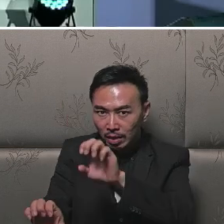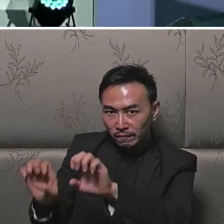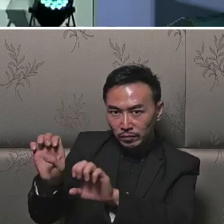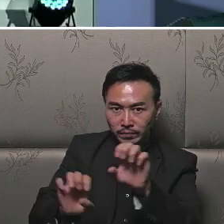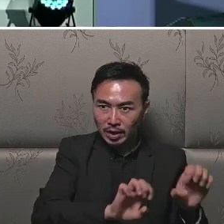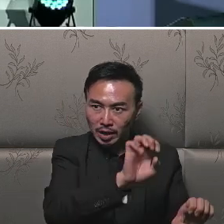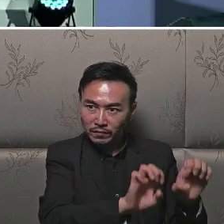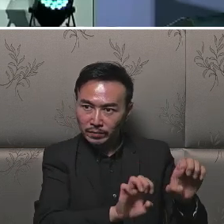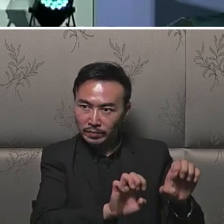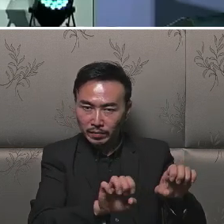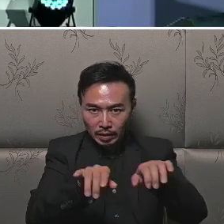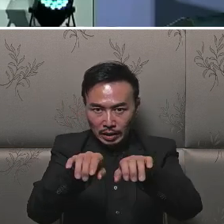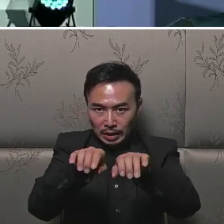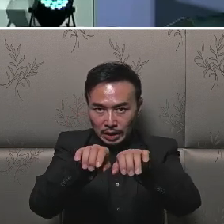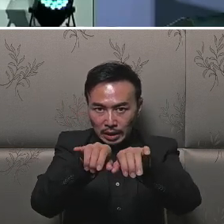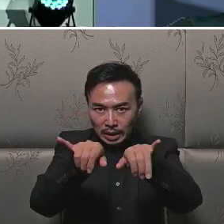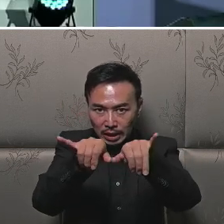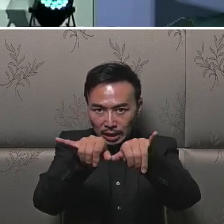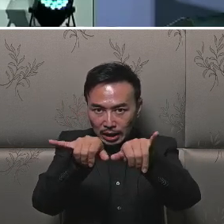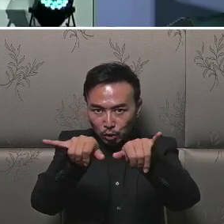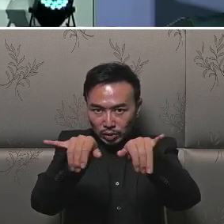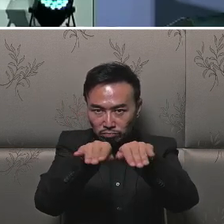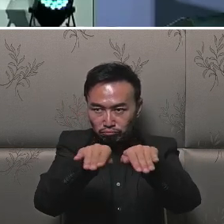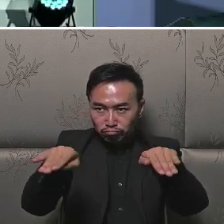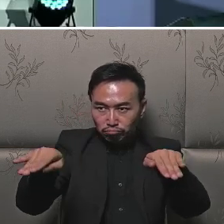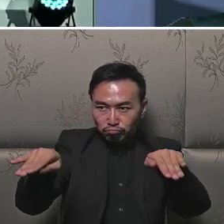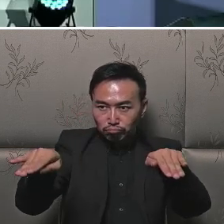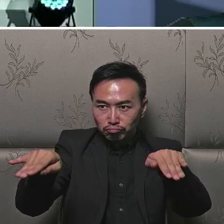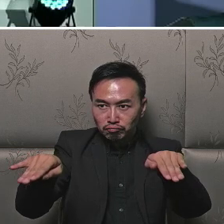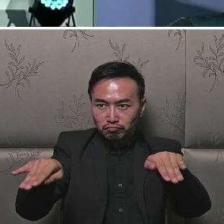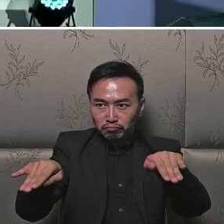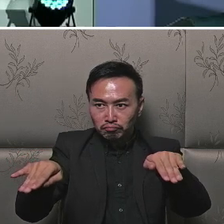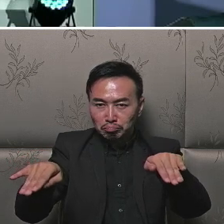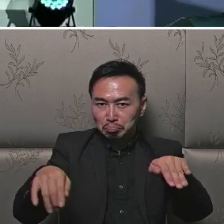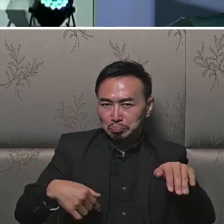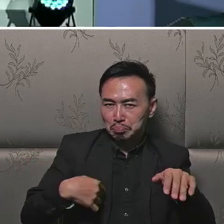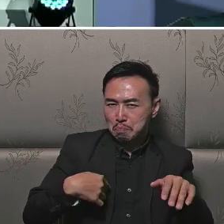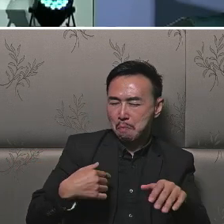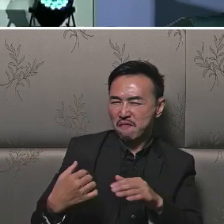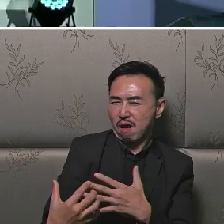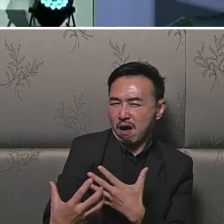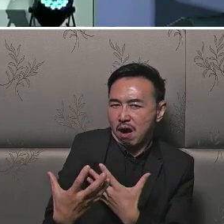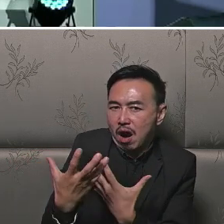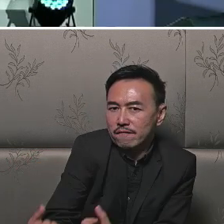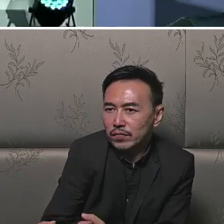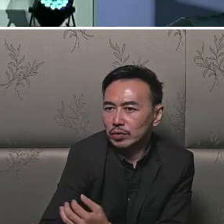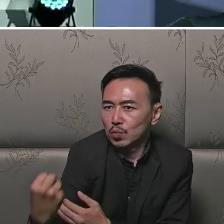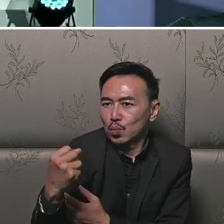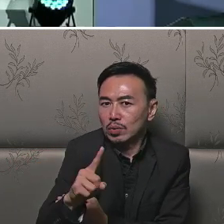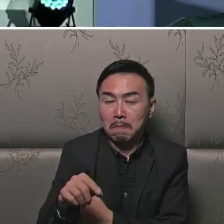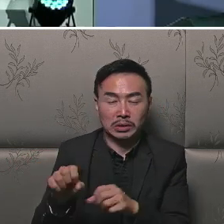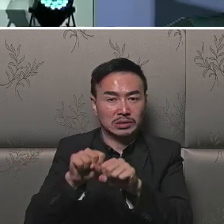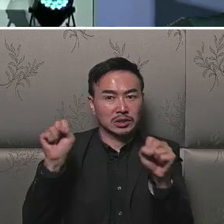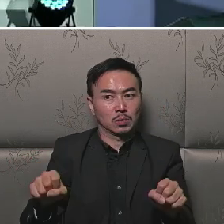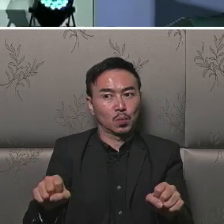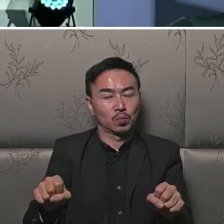sure that people, no matter they graduate from formal education or whatever kind of education, they have